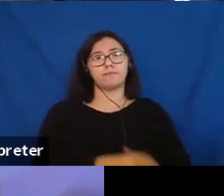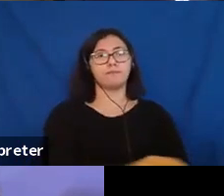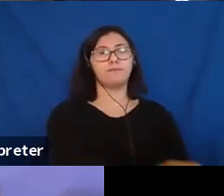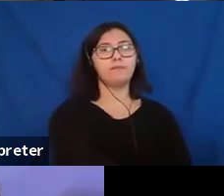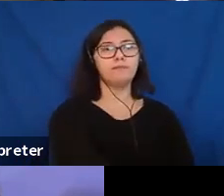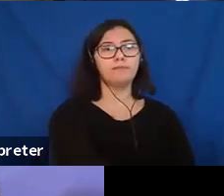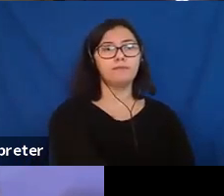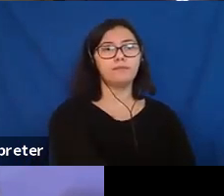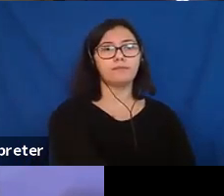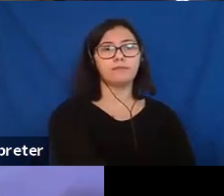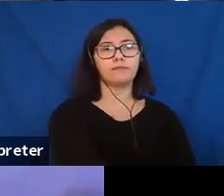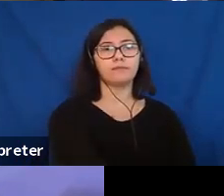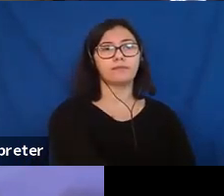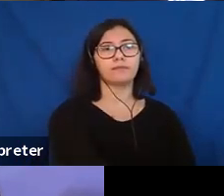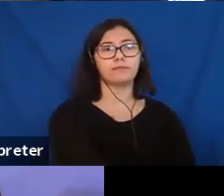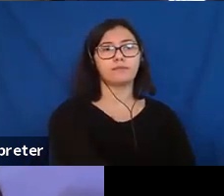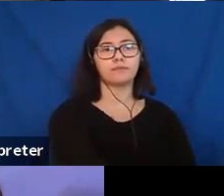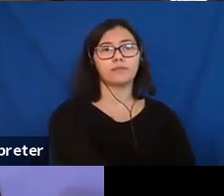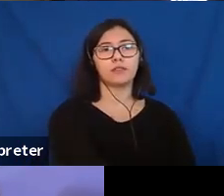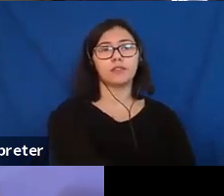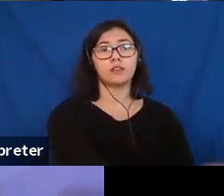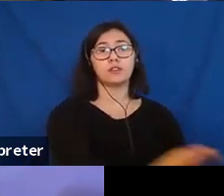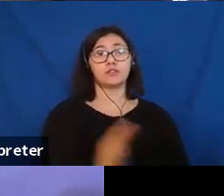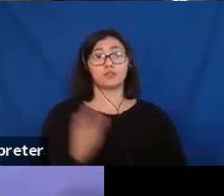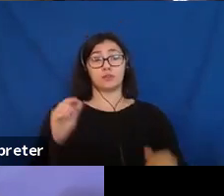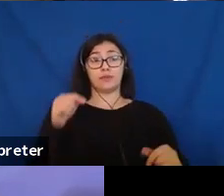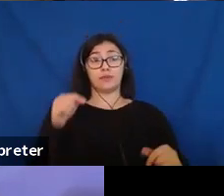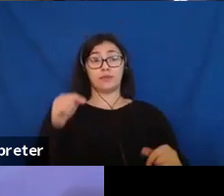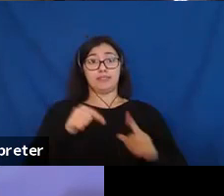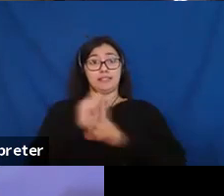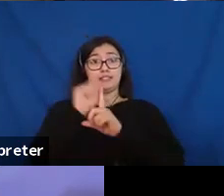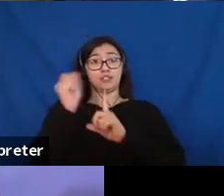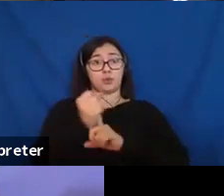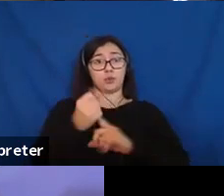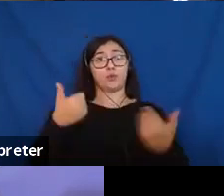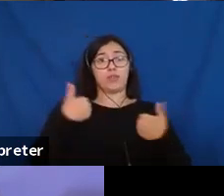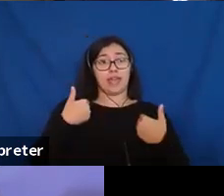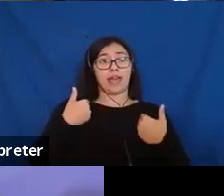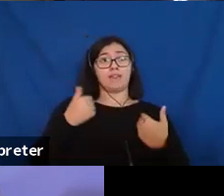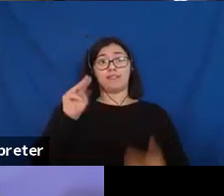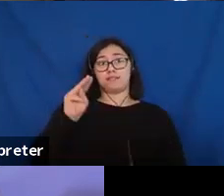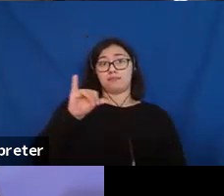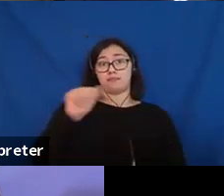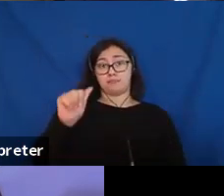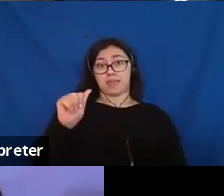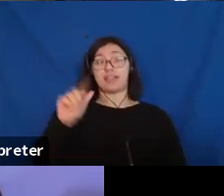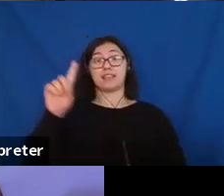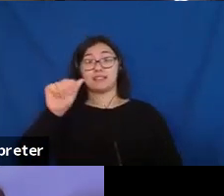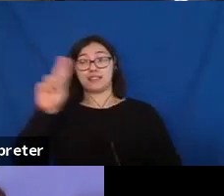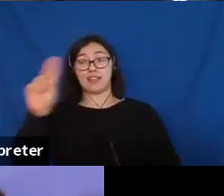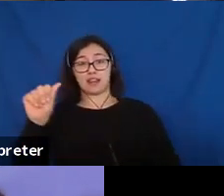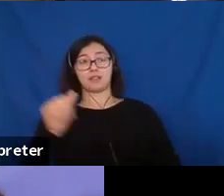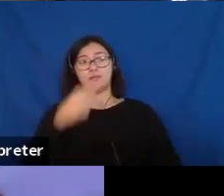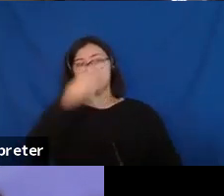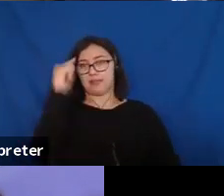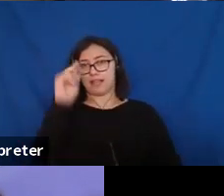So coming back here to this situation, we had Nia and Dana talking about Black History Month. Oh, no, I'm sorry. This